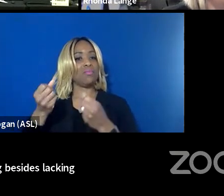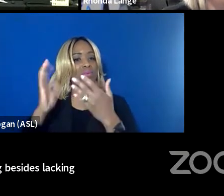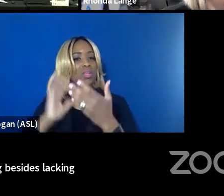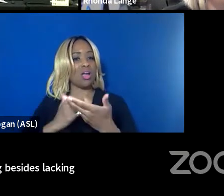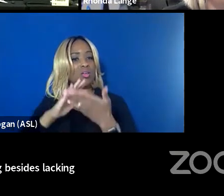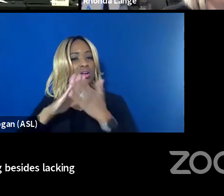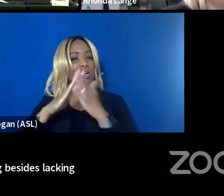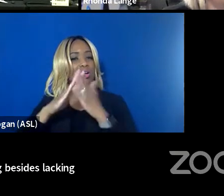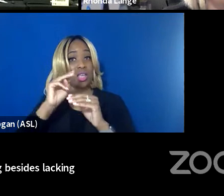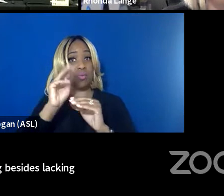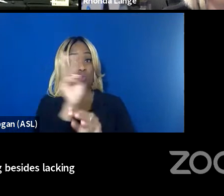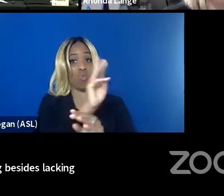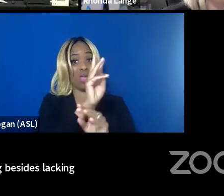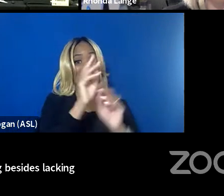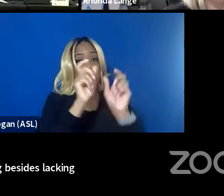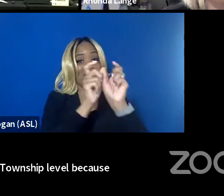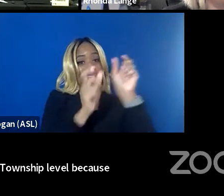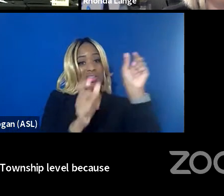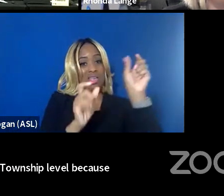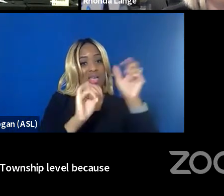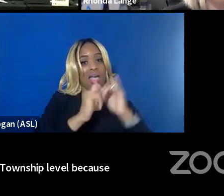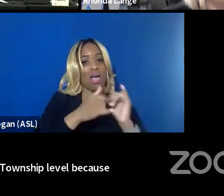are segregated at the township level,